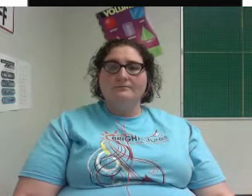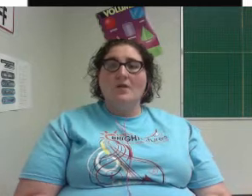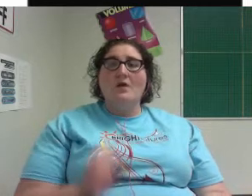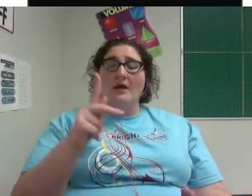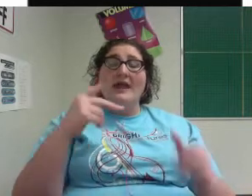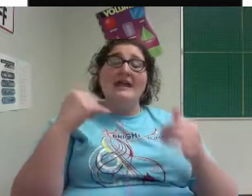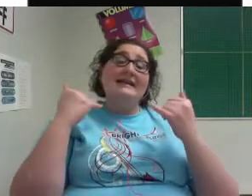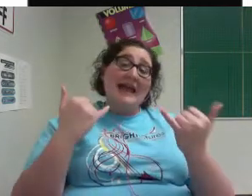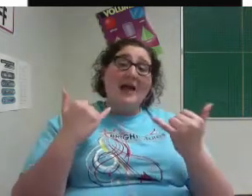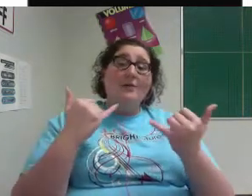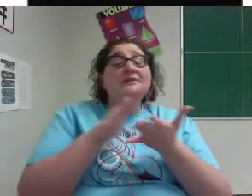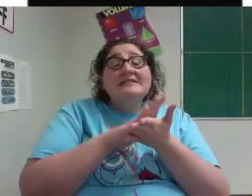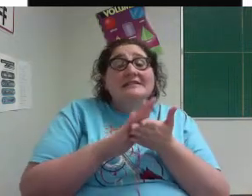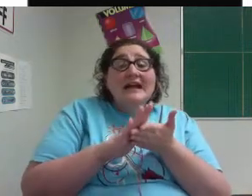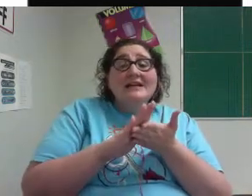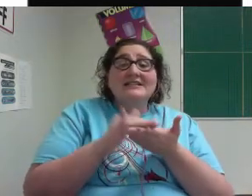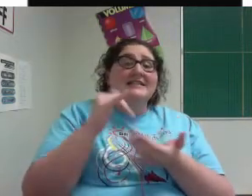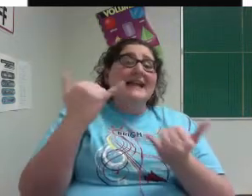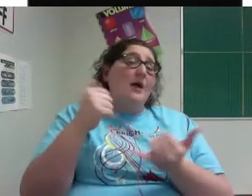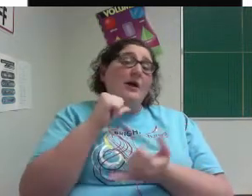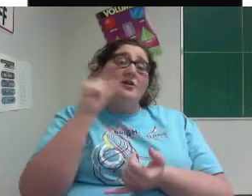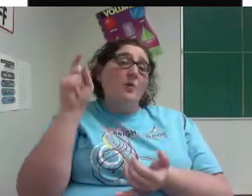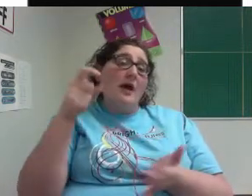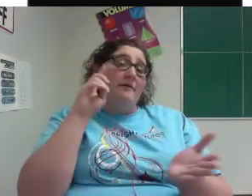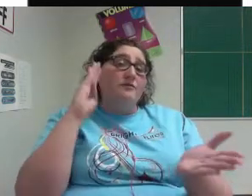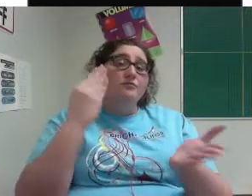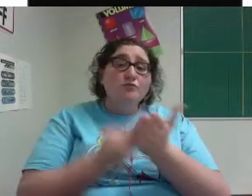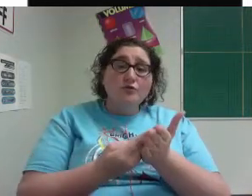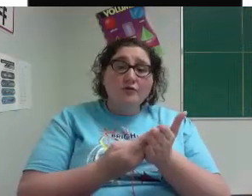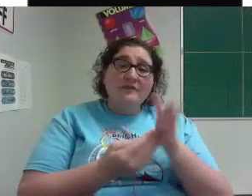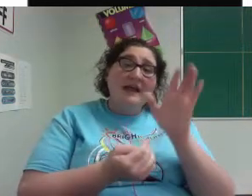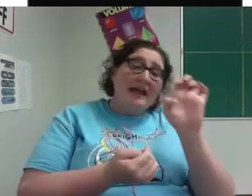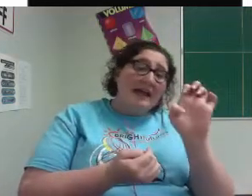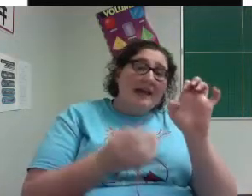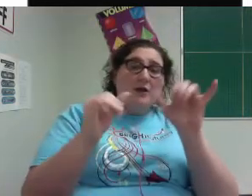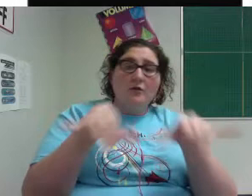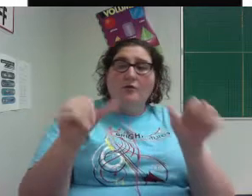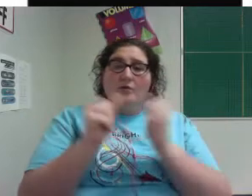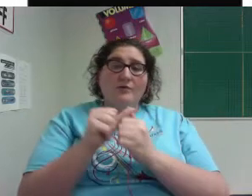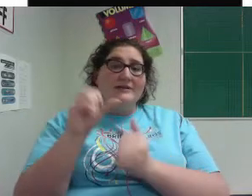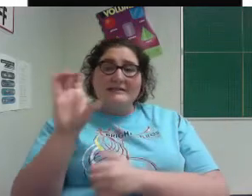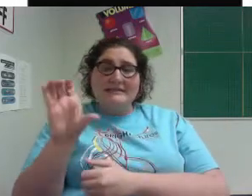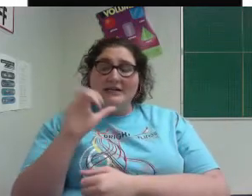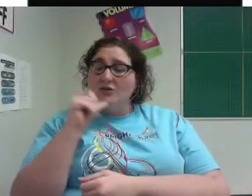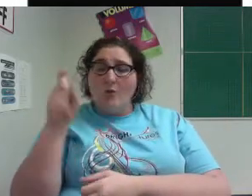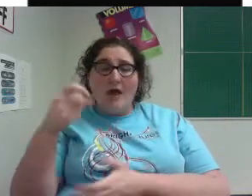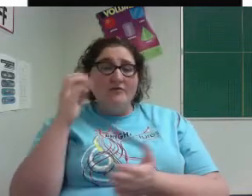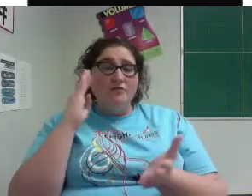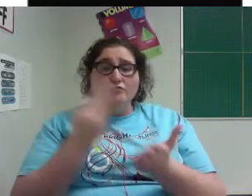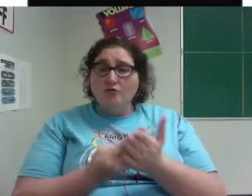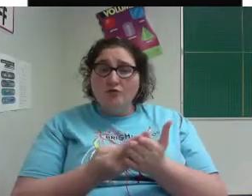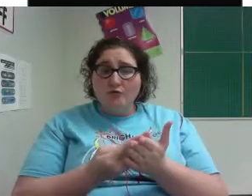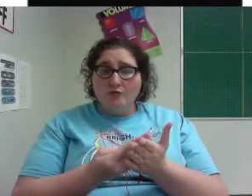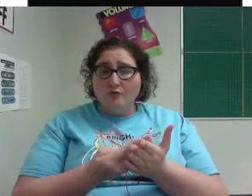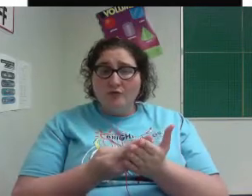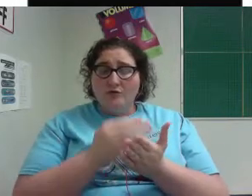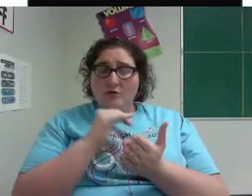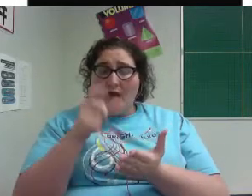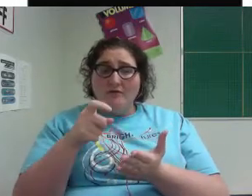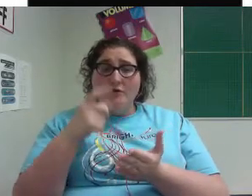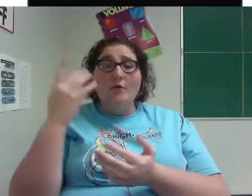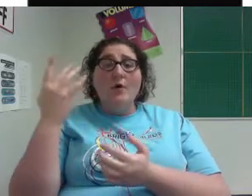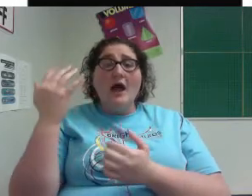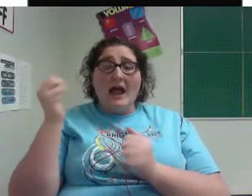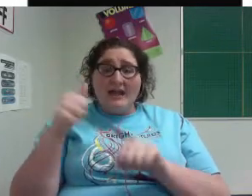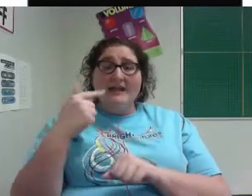Okay, now the nice thing is now I don't have to go through and prove that E is congruent to C. I can, and make a long proof,